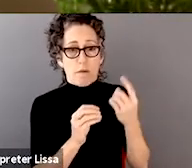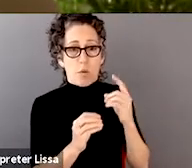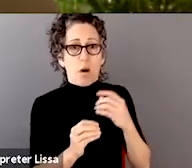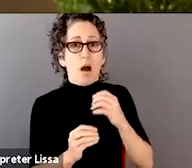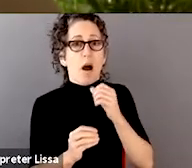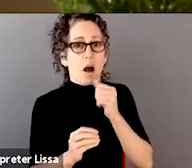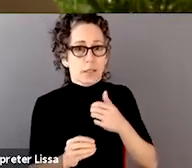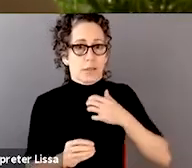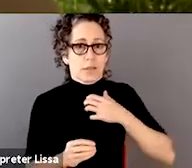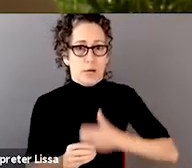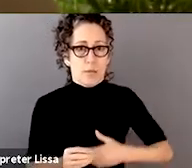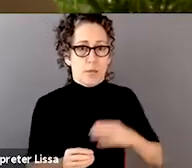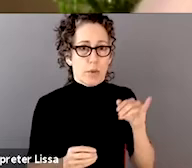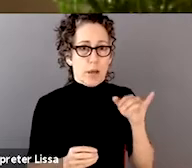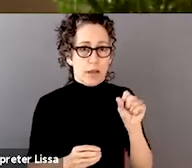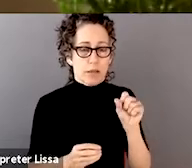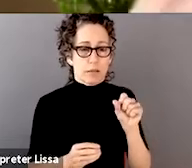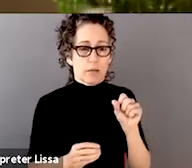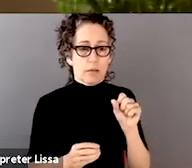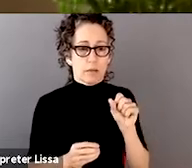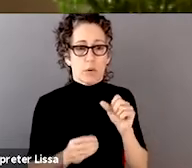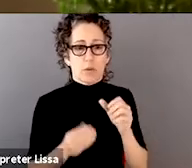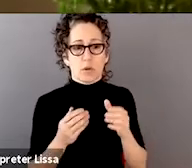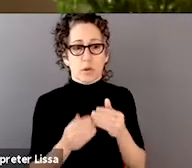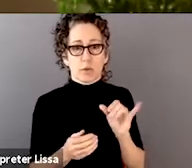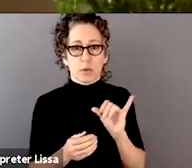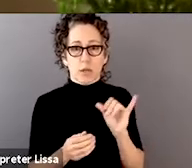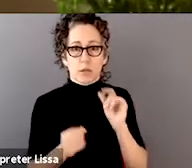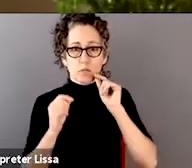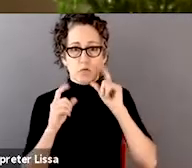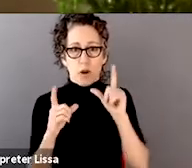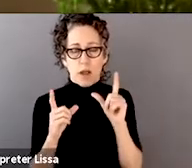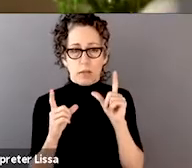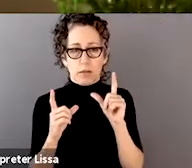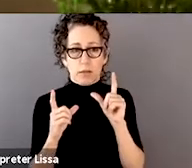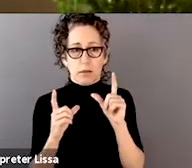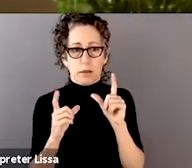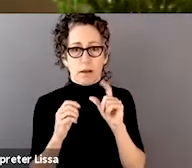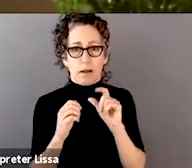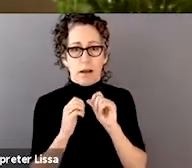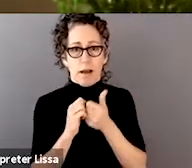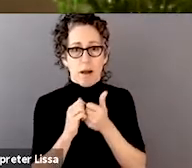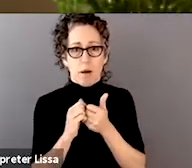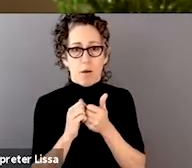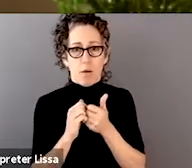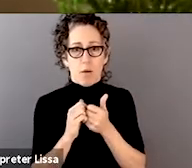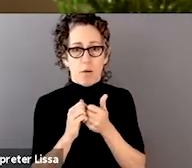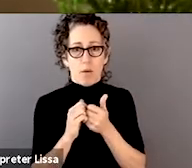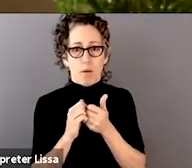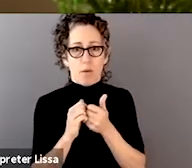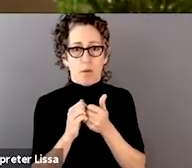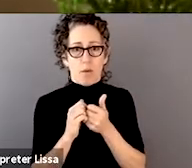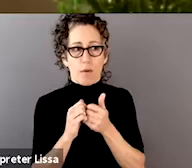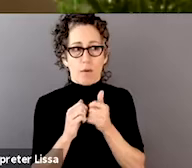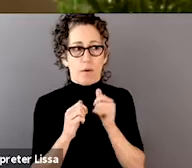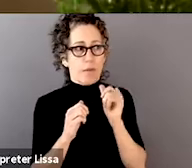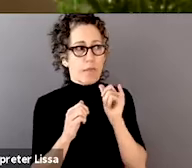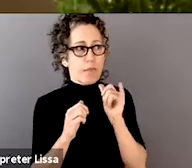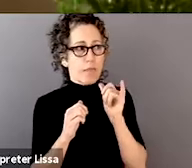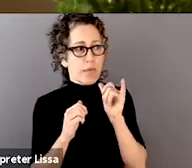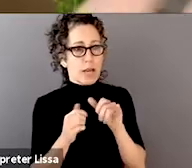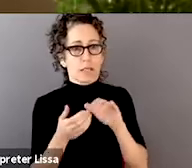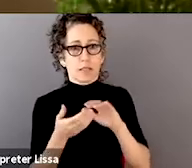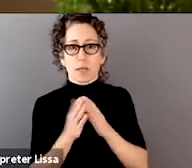biases. So he was almost like kind of surprised by how it has like almost synonymously become